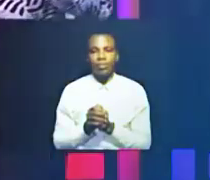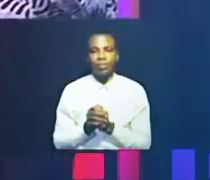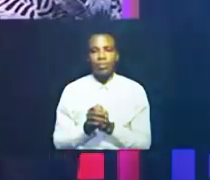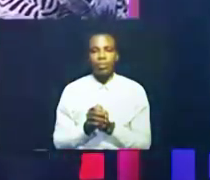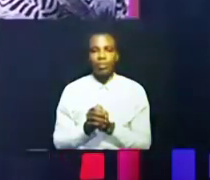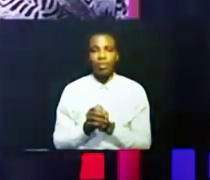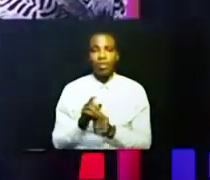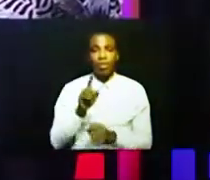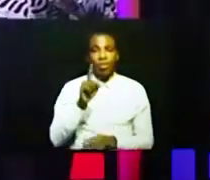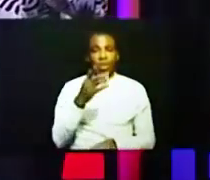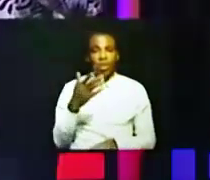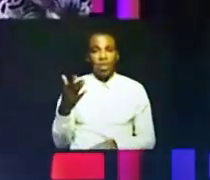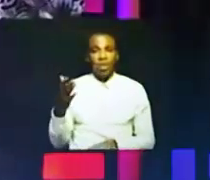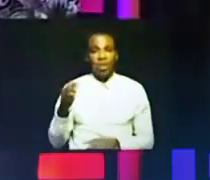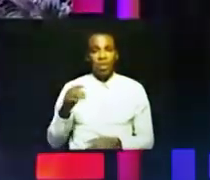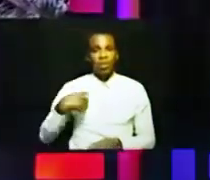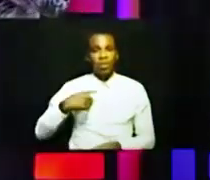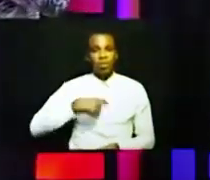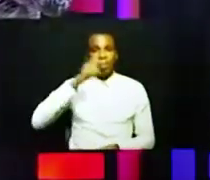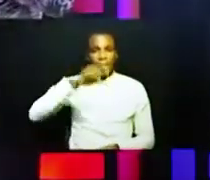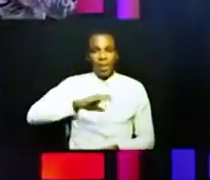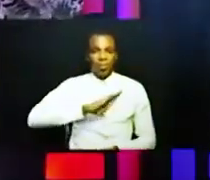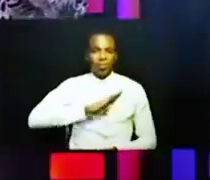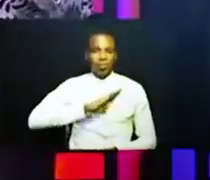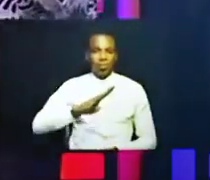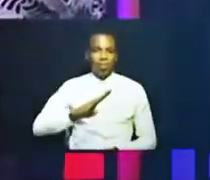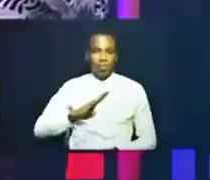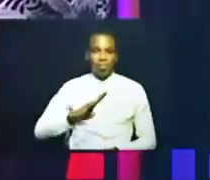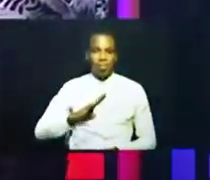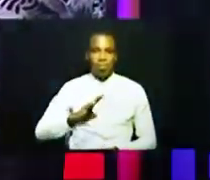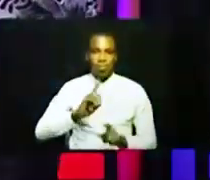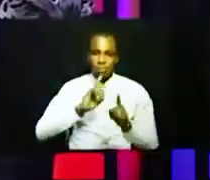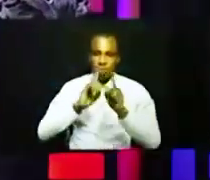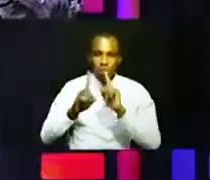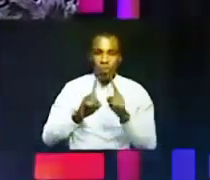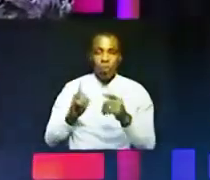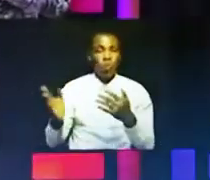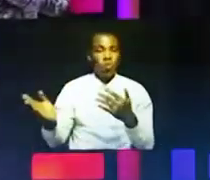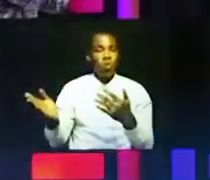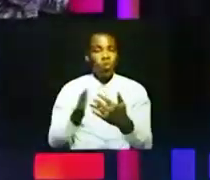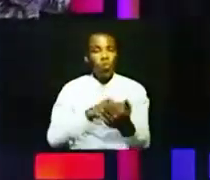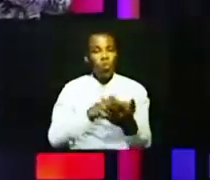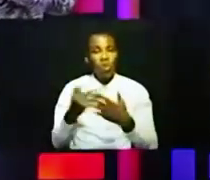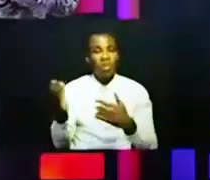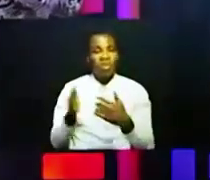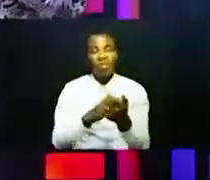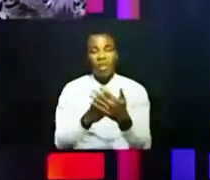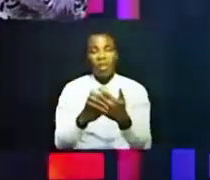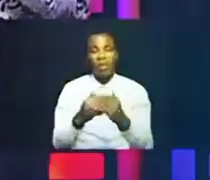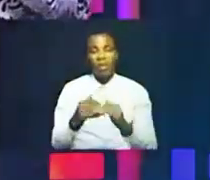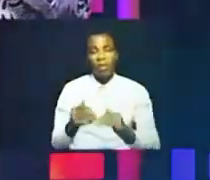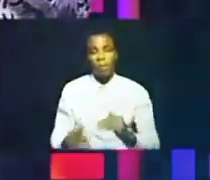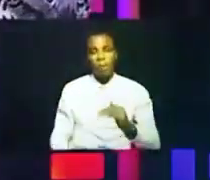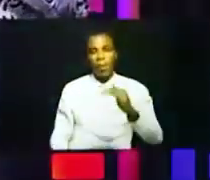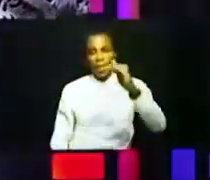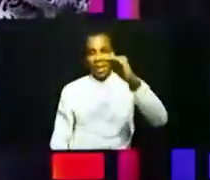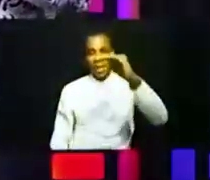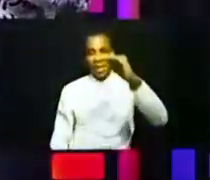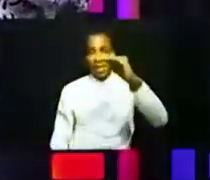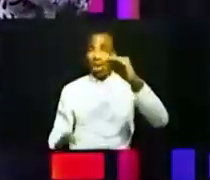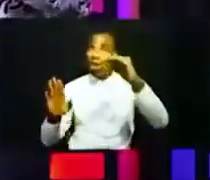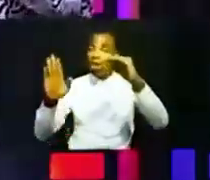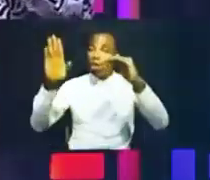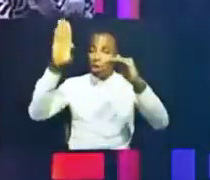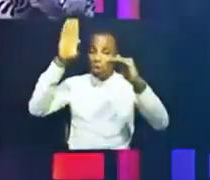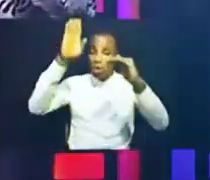See, one of the things that we must boldly do is to fight anything that rises itself against the knowledge